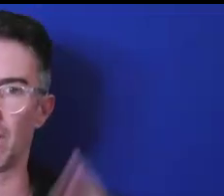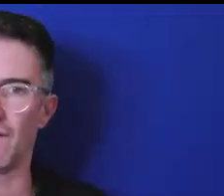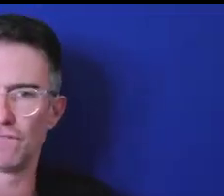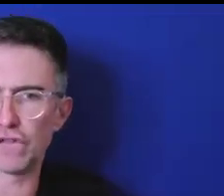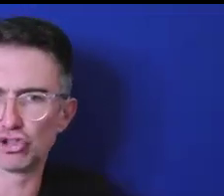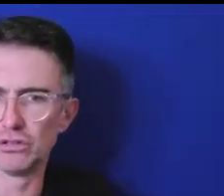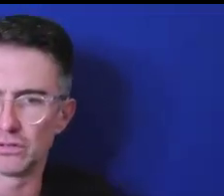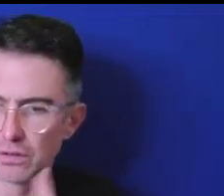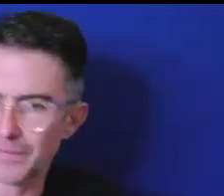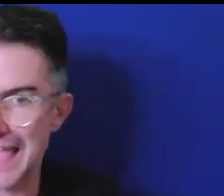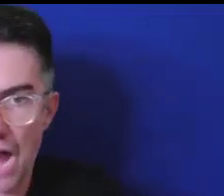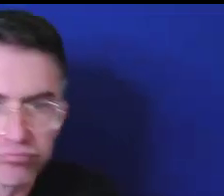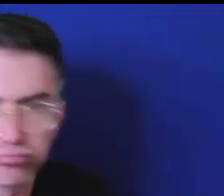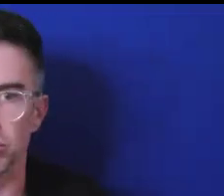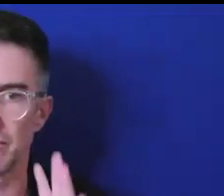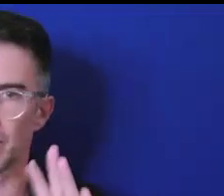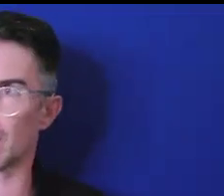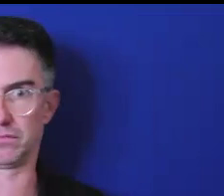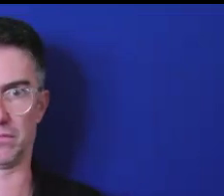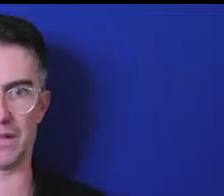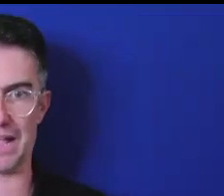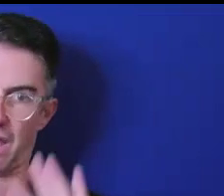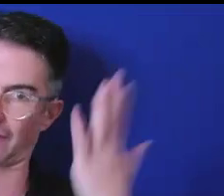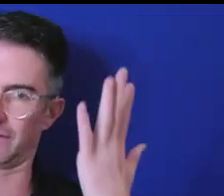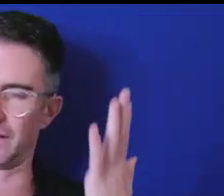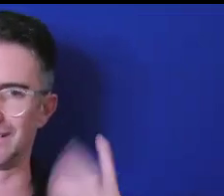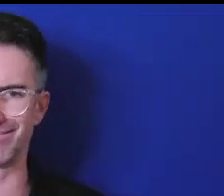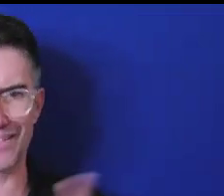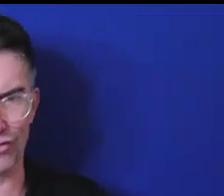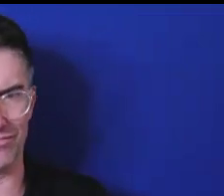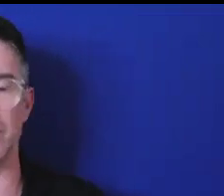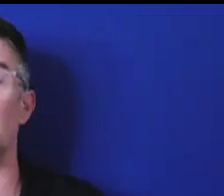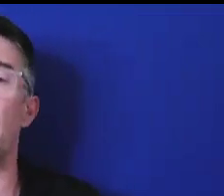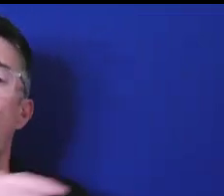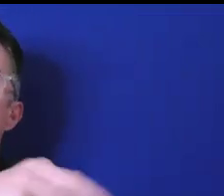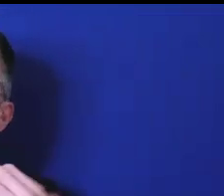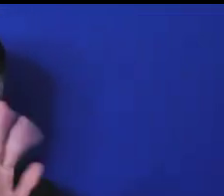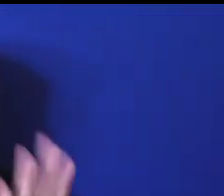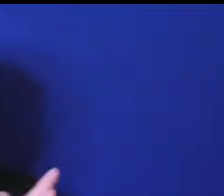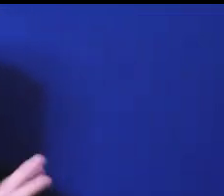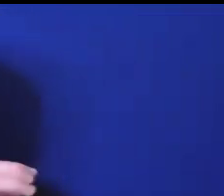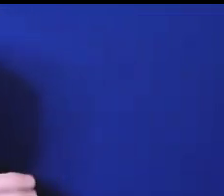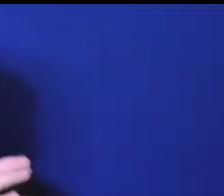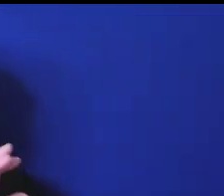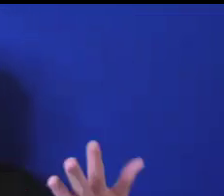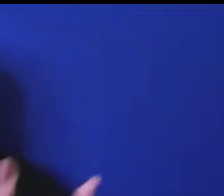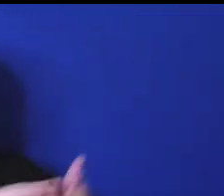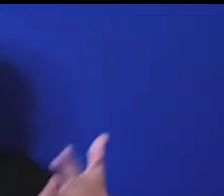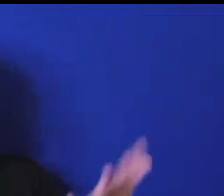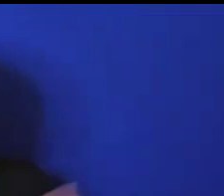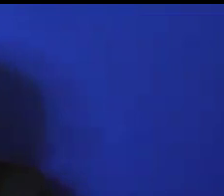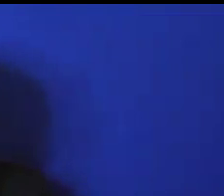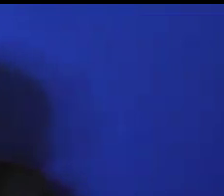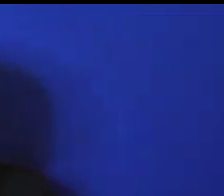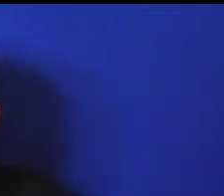you've used in maybe Cambodia or Armenia, for instance? Just if we can do that, 30 minutes, 30 seconds for